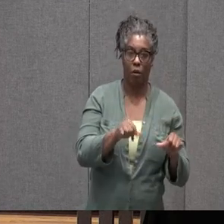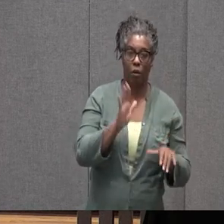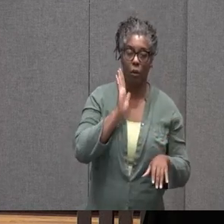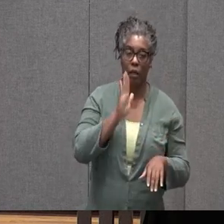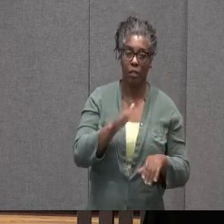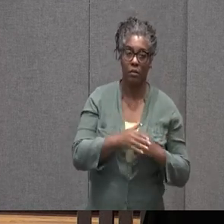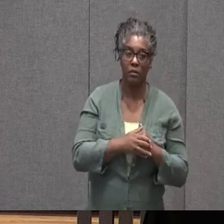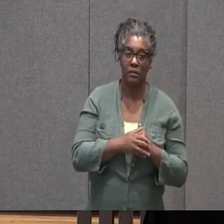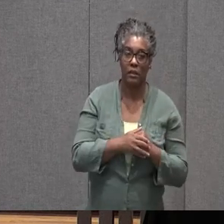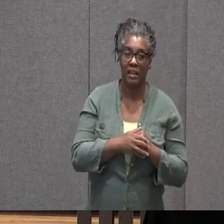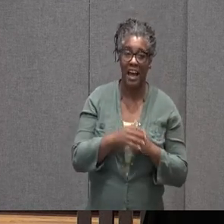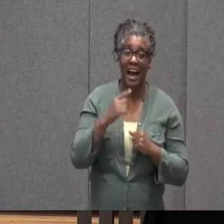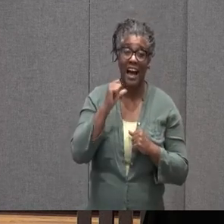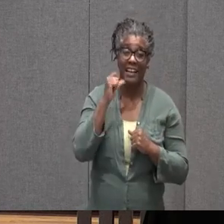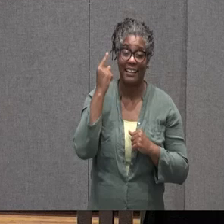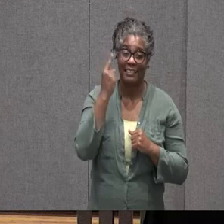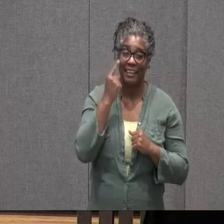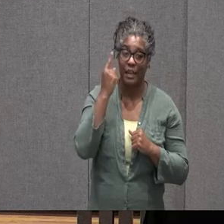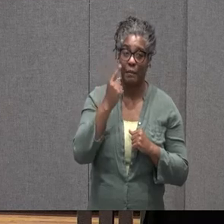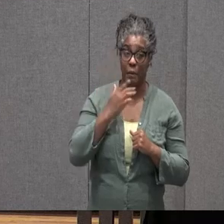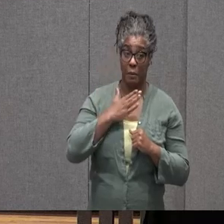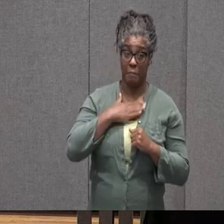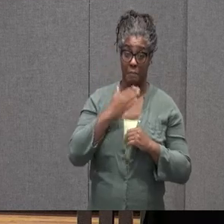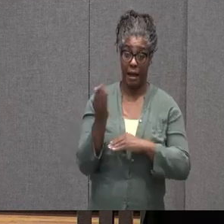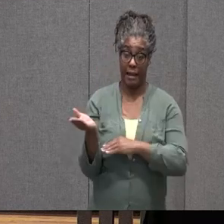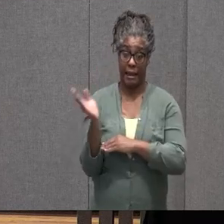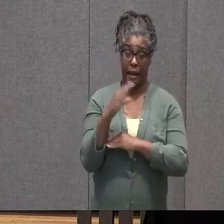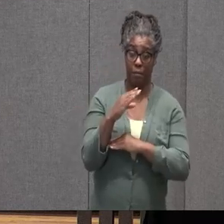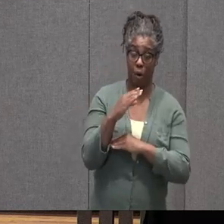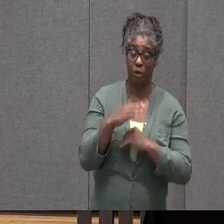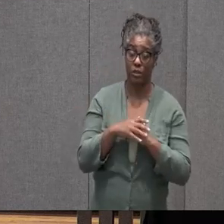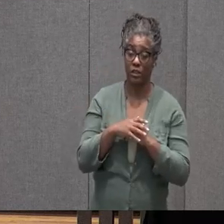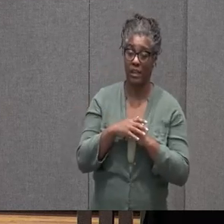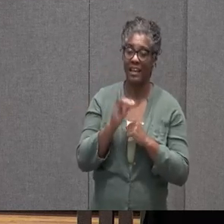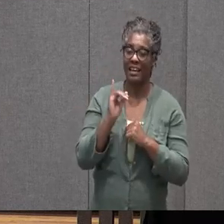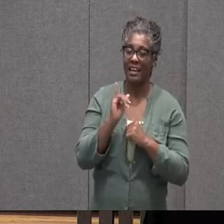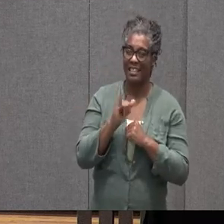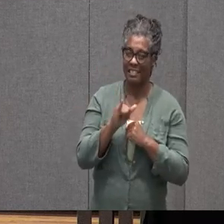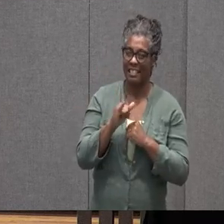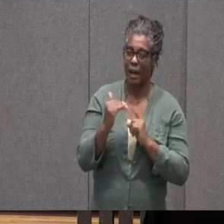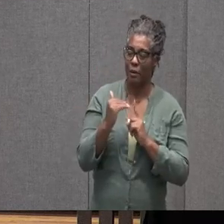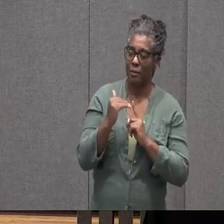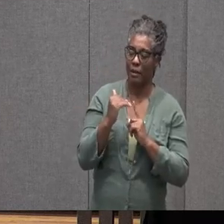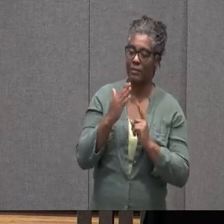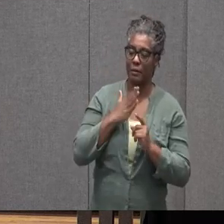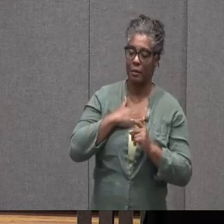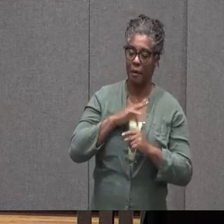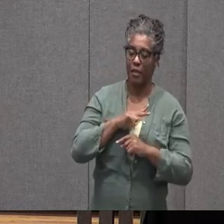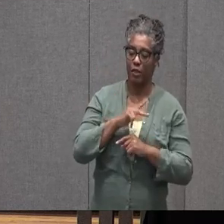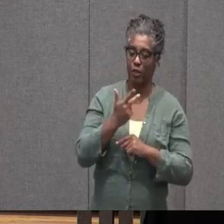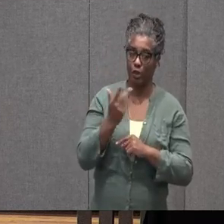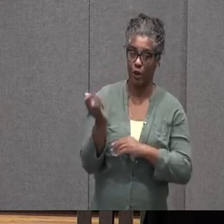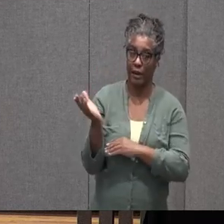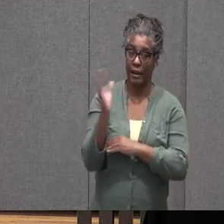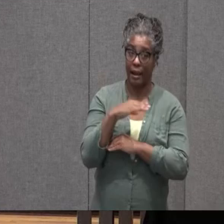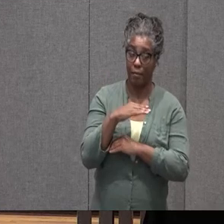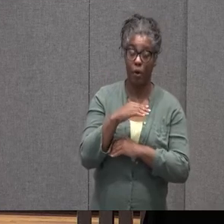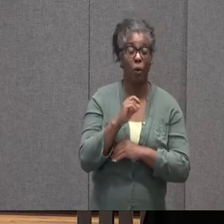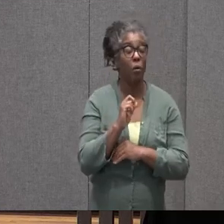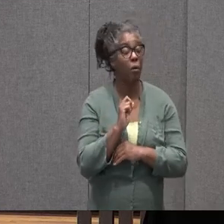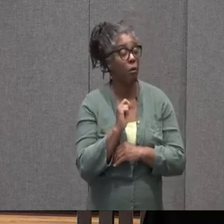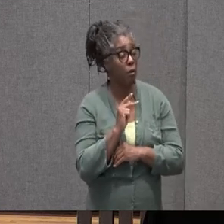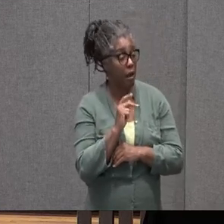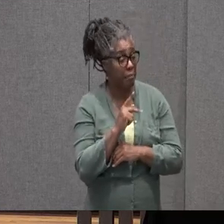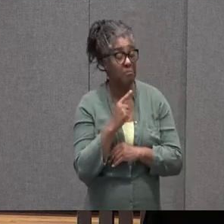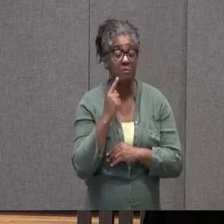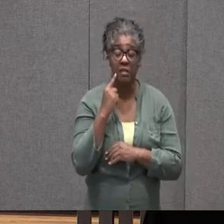of my catapults, and that seeing that now, it reminds me of my third catapult. Okay. So I think that's